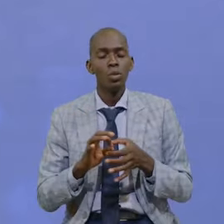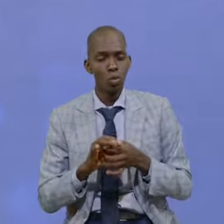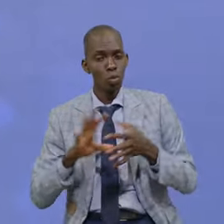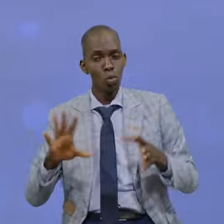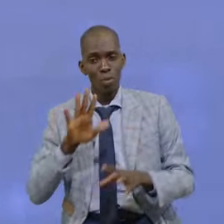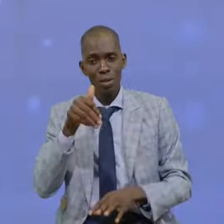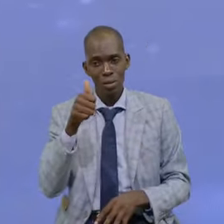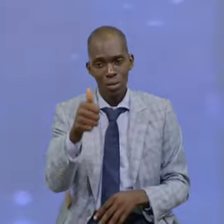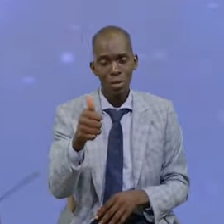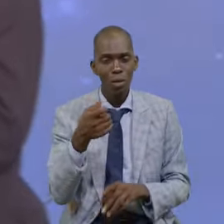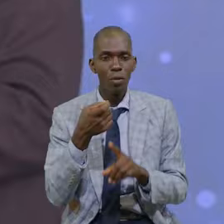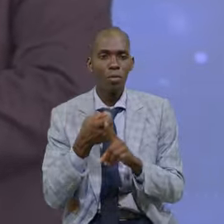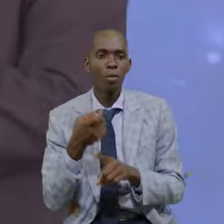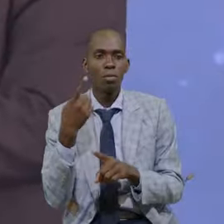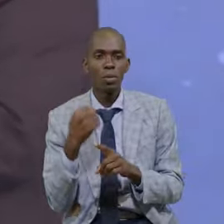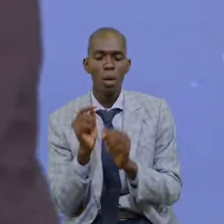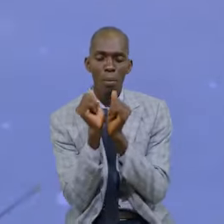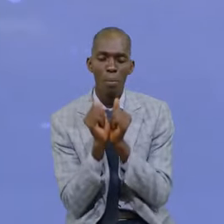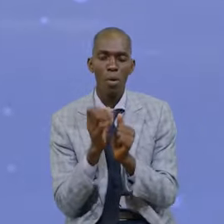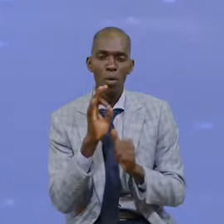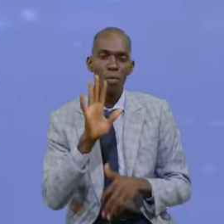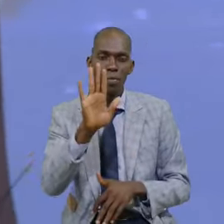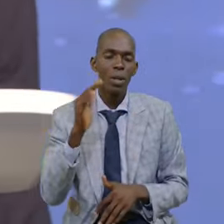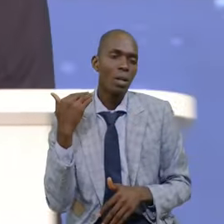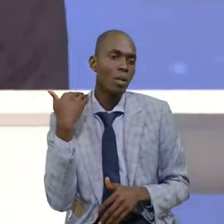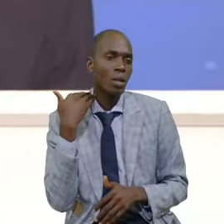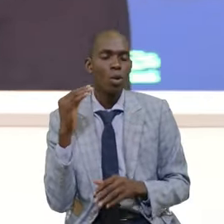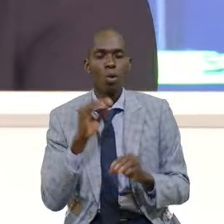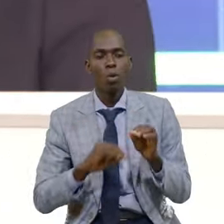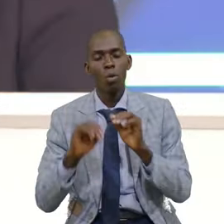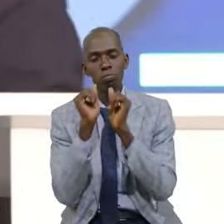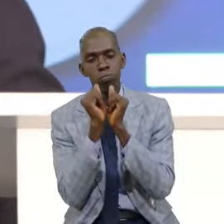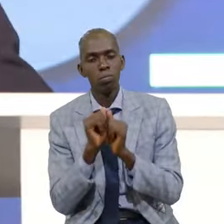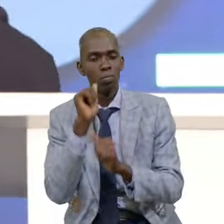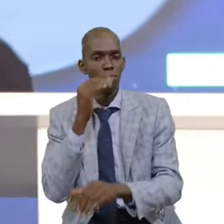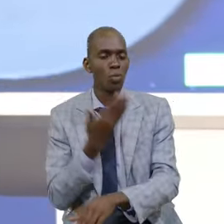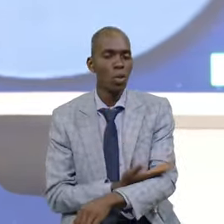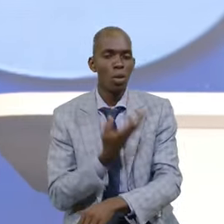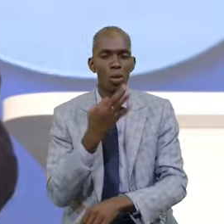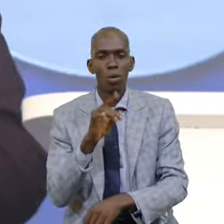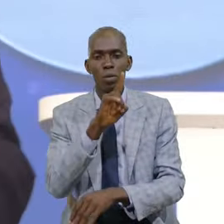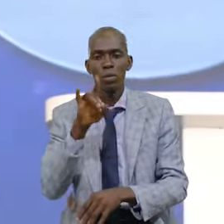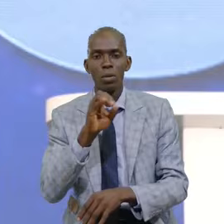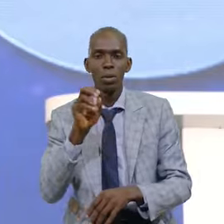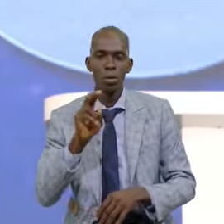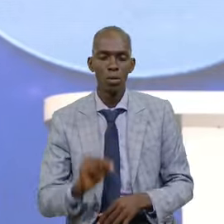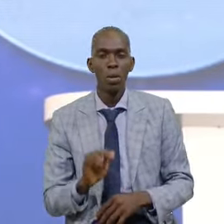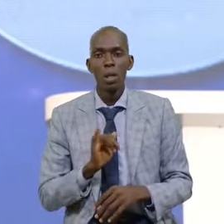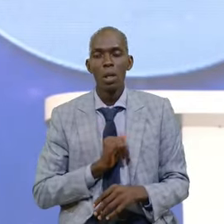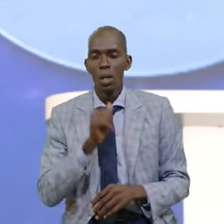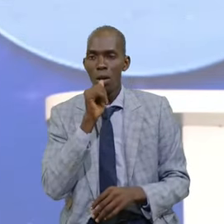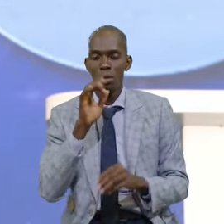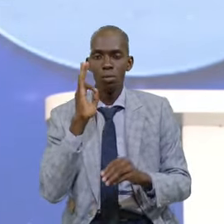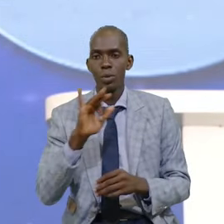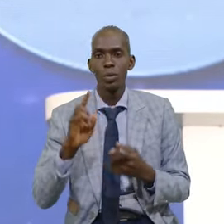thyself from the bands of thy neck, O captive daughter of Zion. I'm talking to you today in